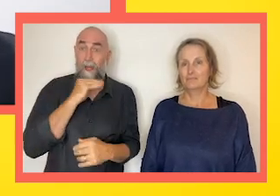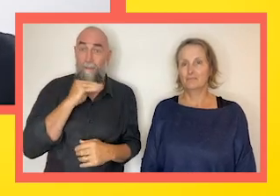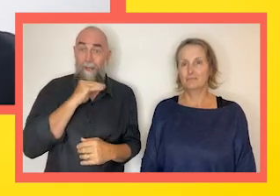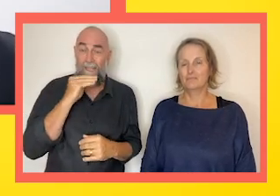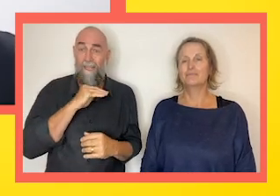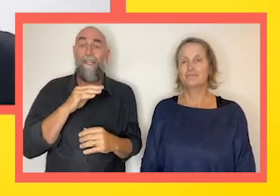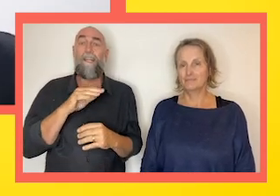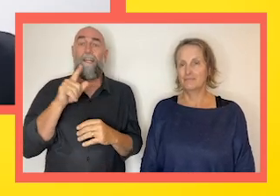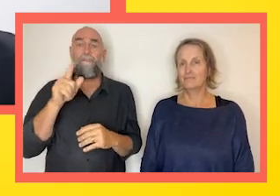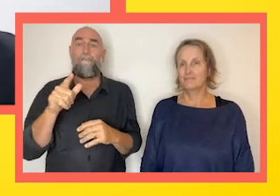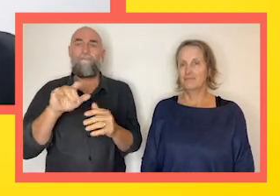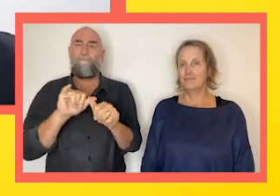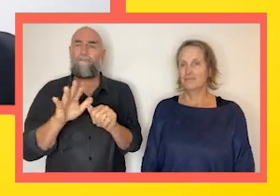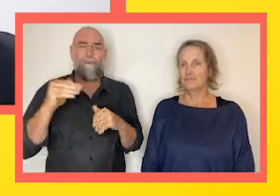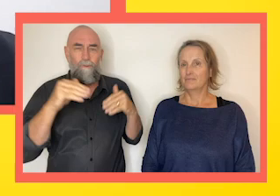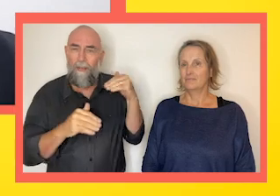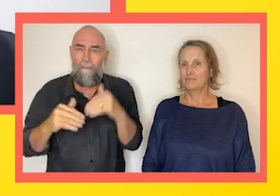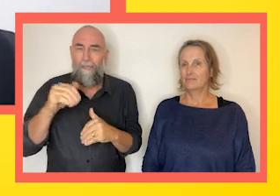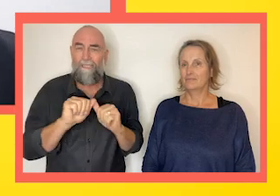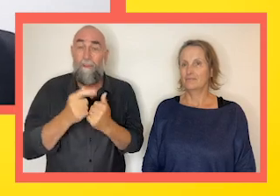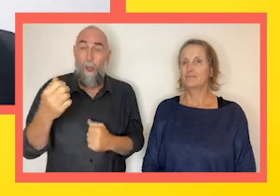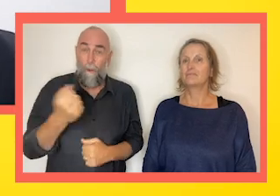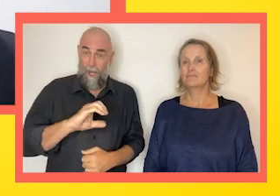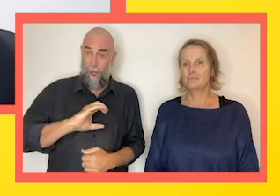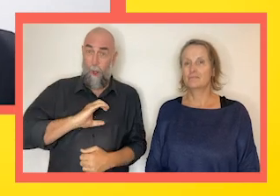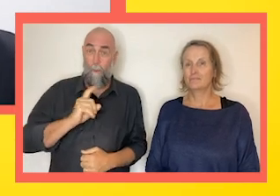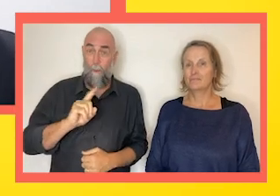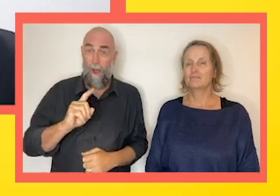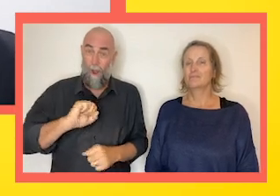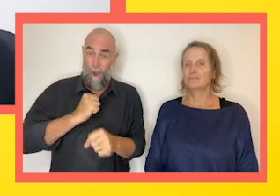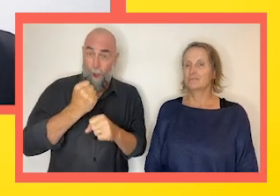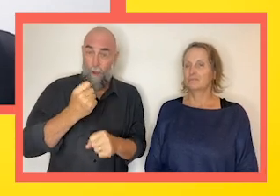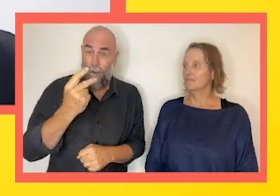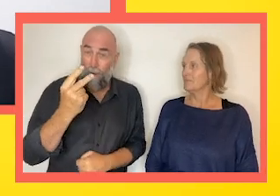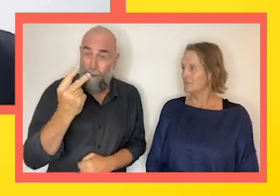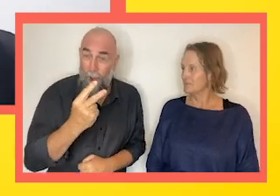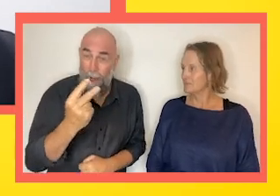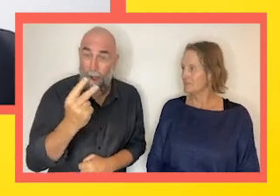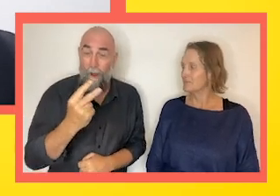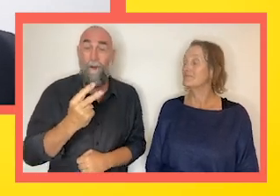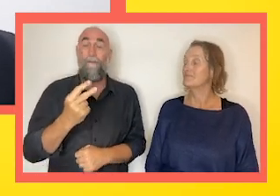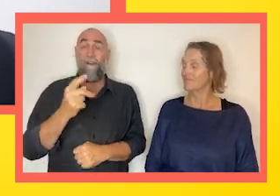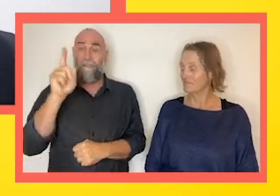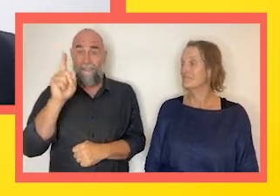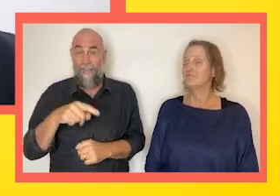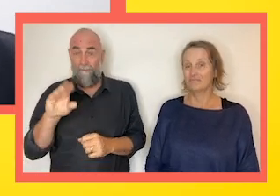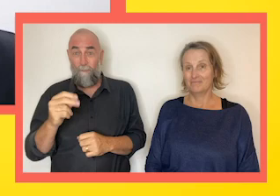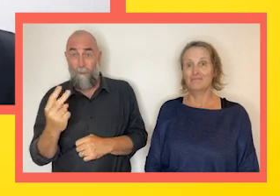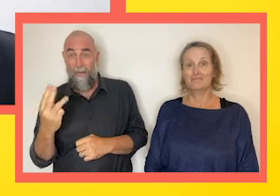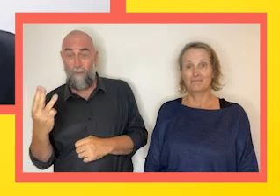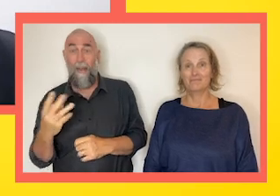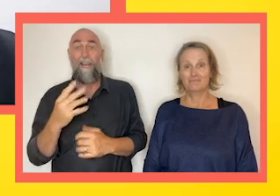team, the Aussie Dolphins, the Aussie Para Dolphins, won 12 gold medals out of a possible 23 in front of their home crowd.